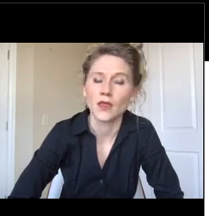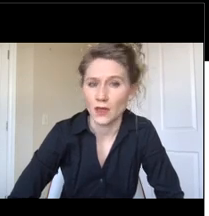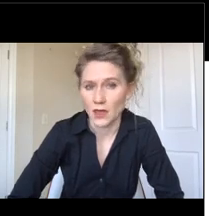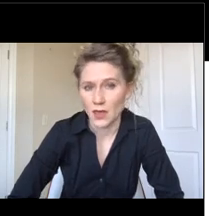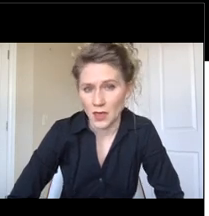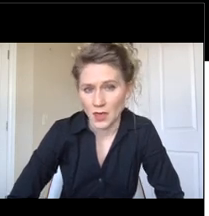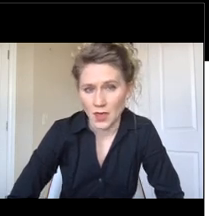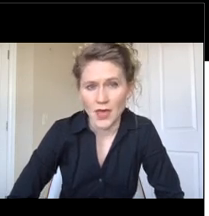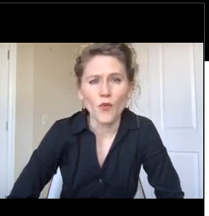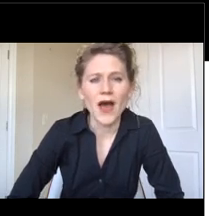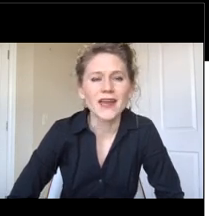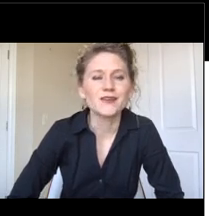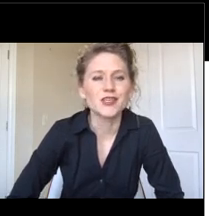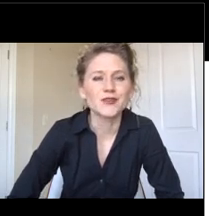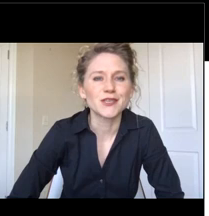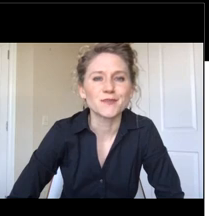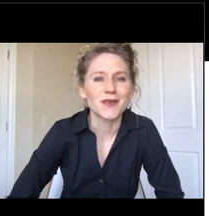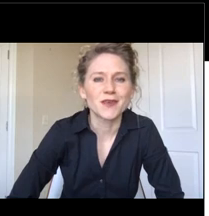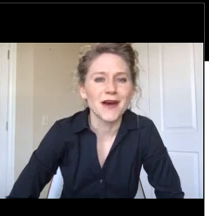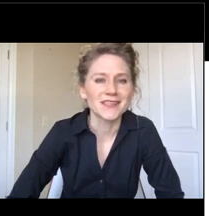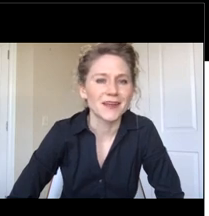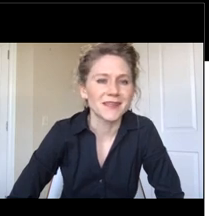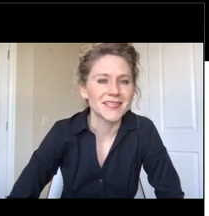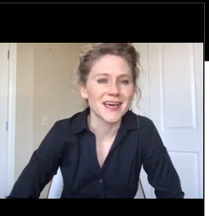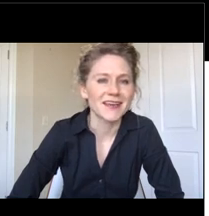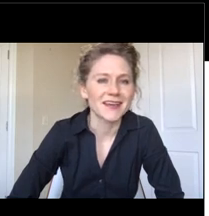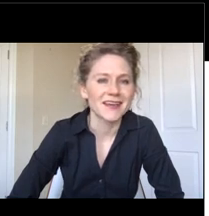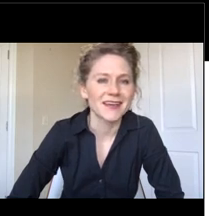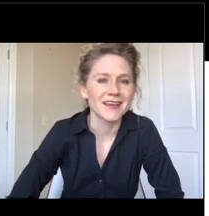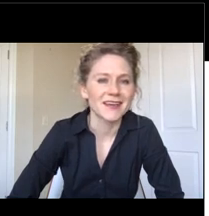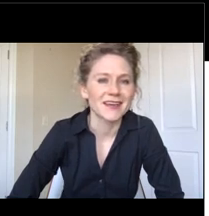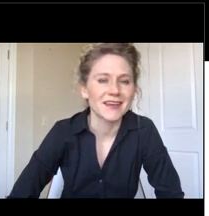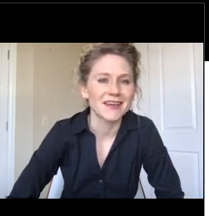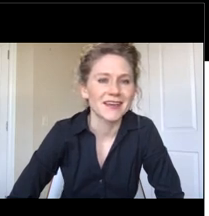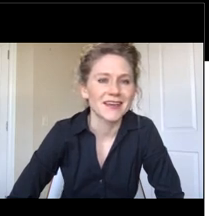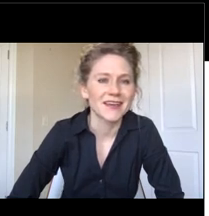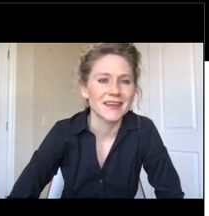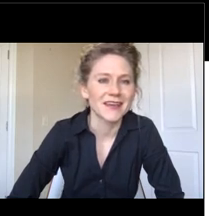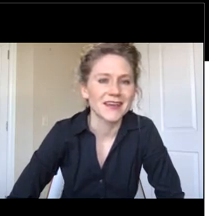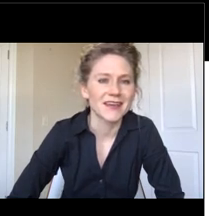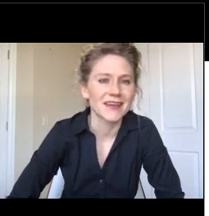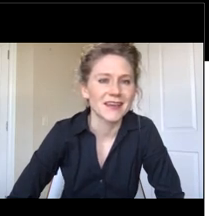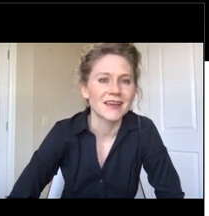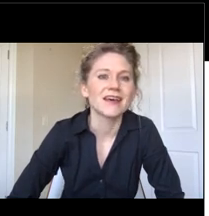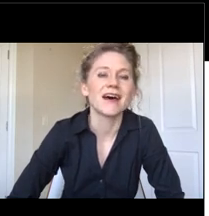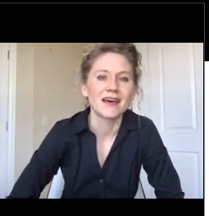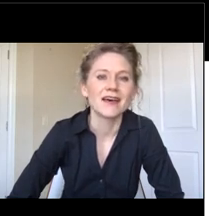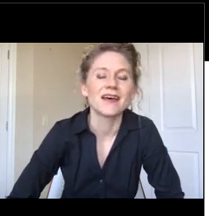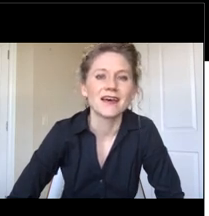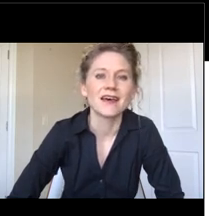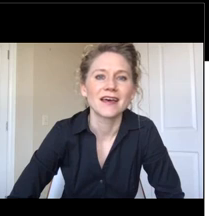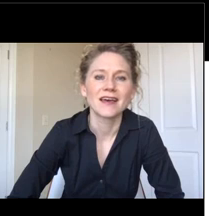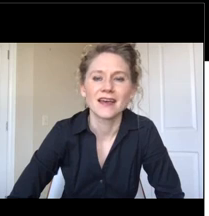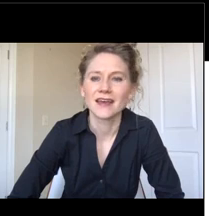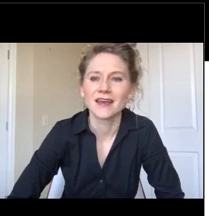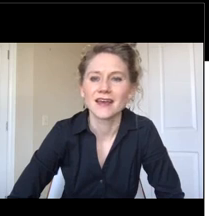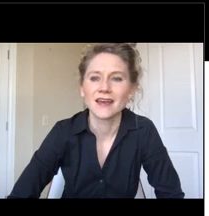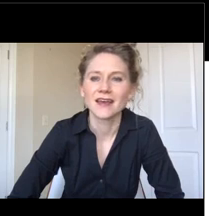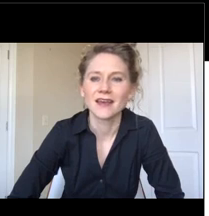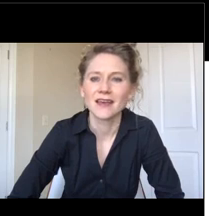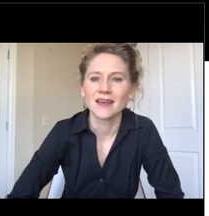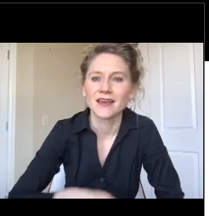as an average. So. And why do you choose to use PQI instead of PCI? We've done that since day one, and that was a program that was